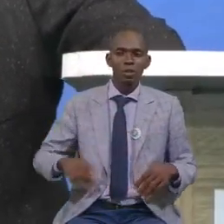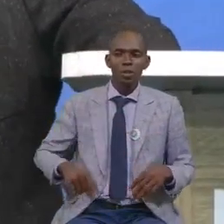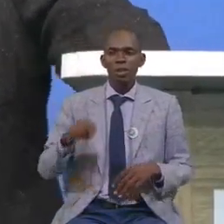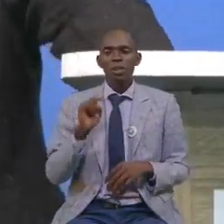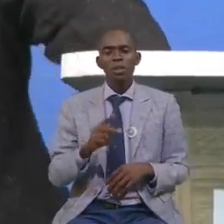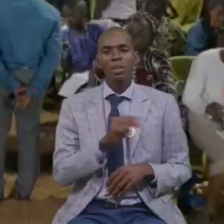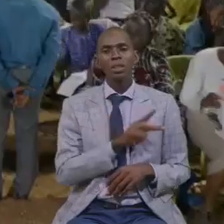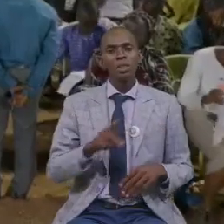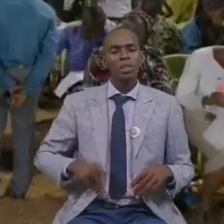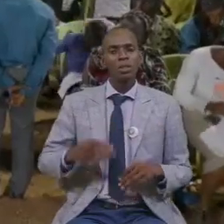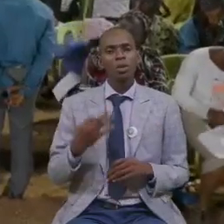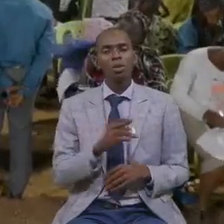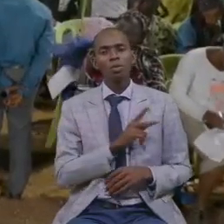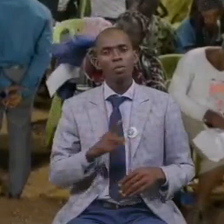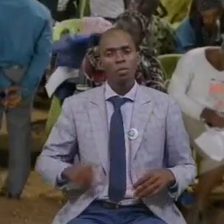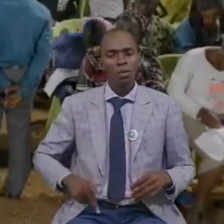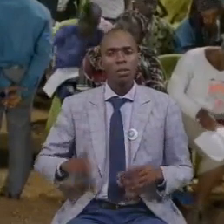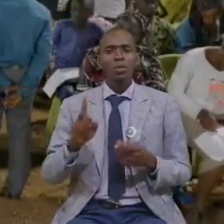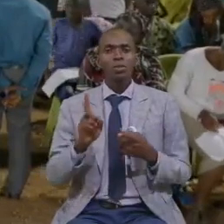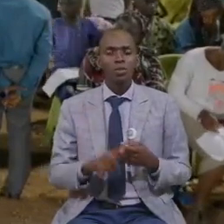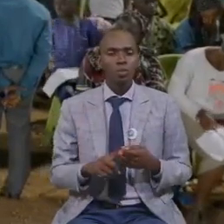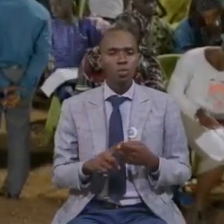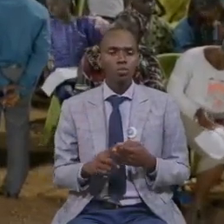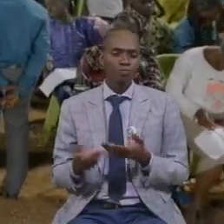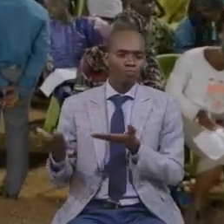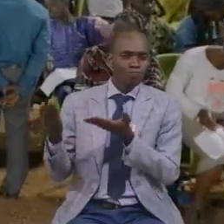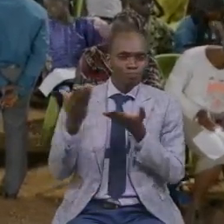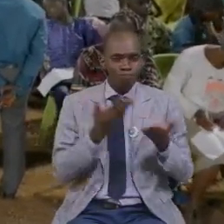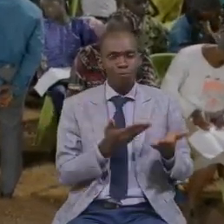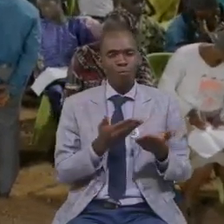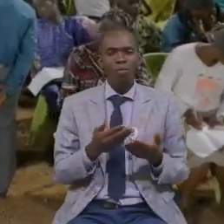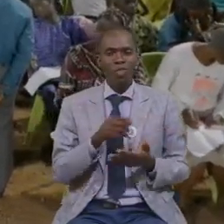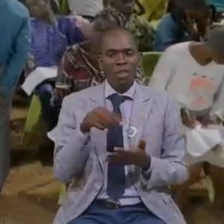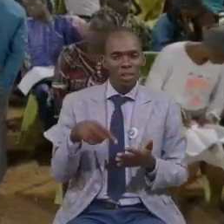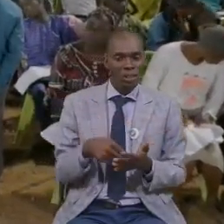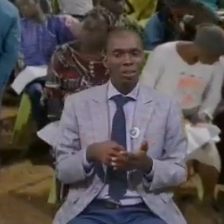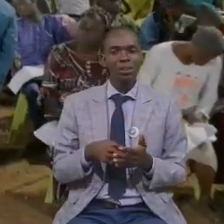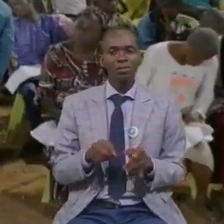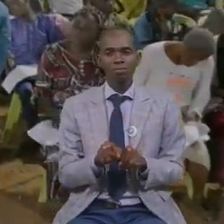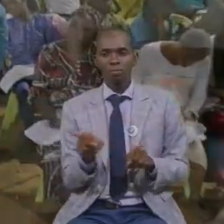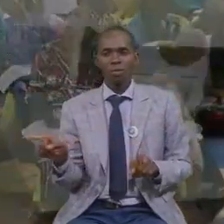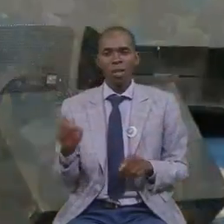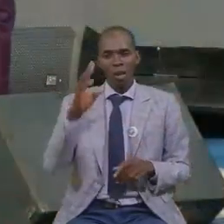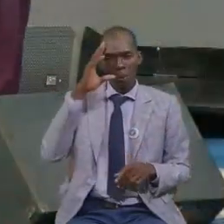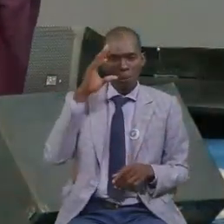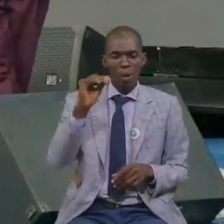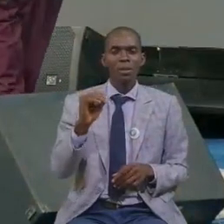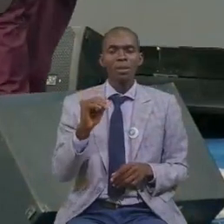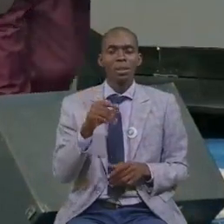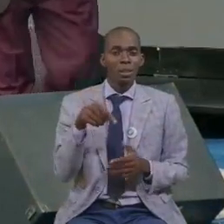Kings and the Lord of Lords to restore this prodigal man,